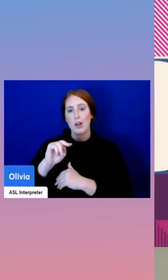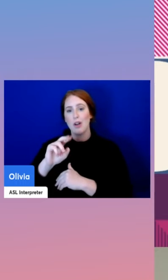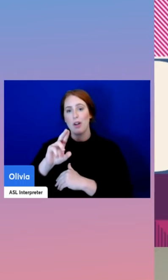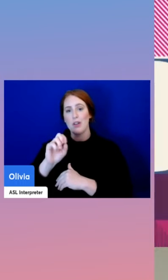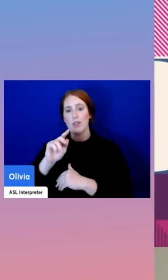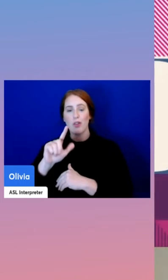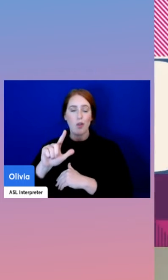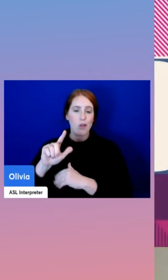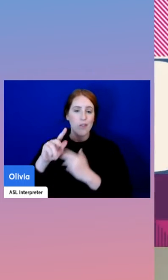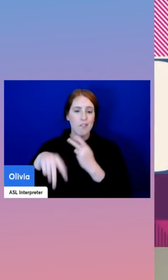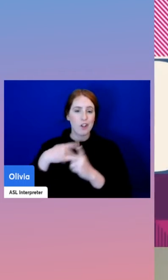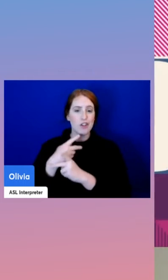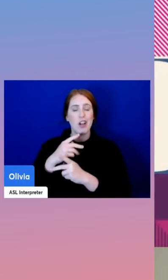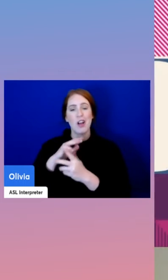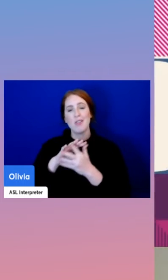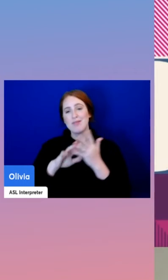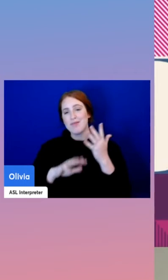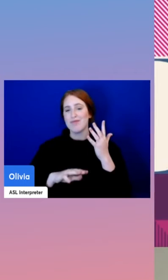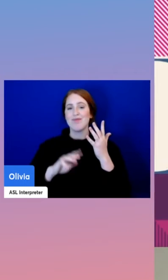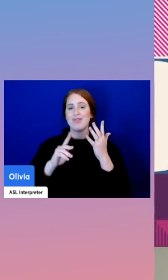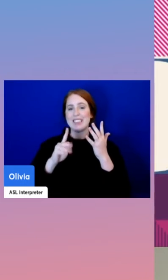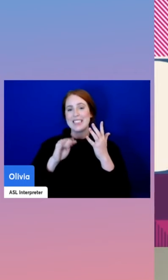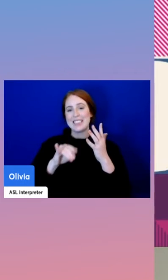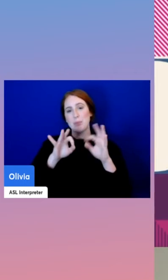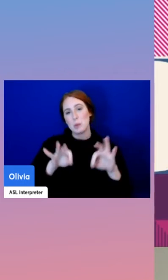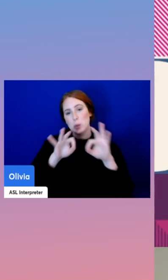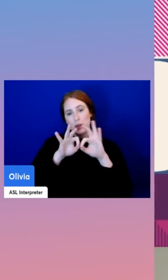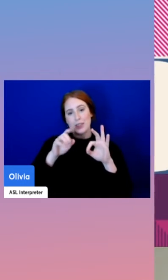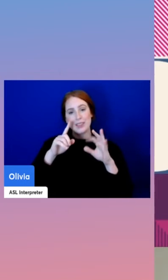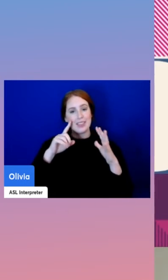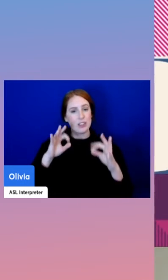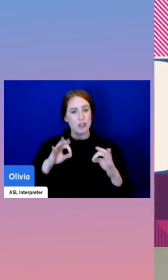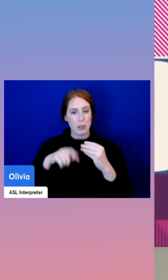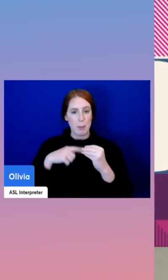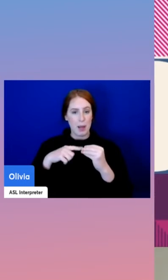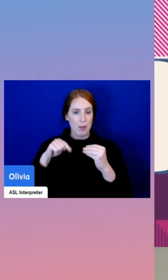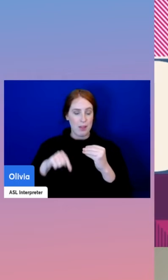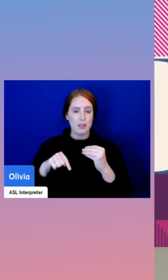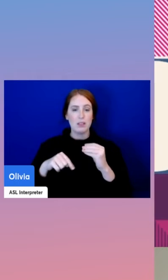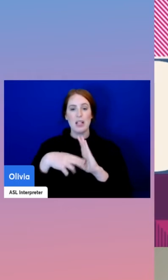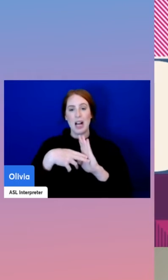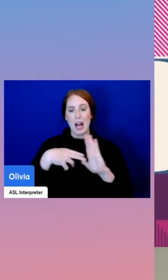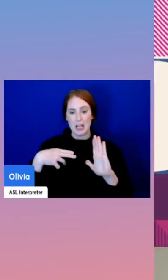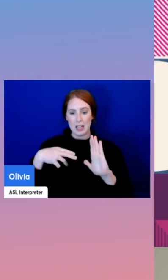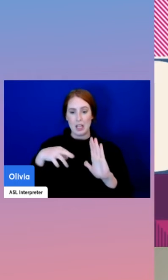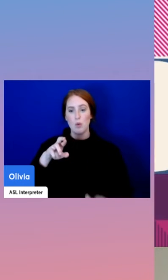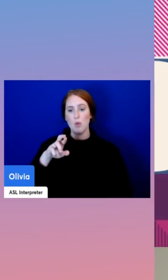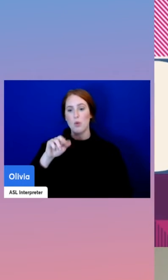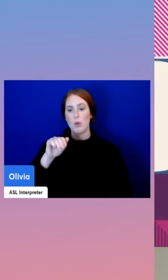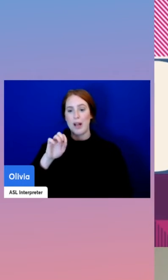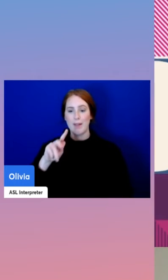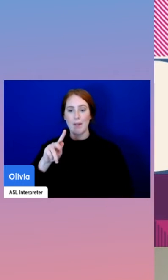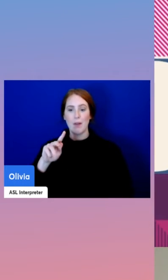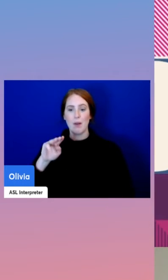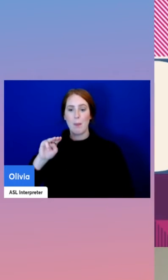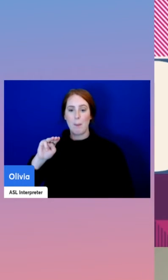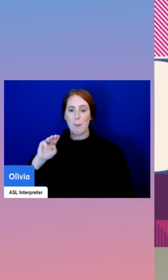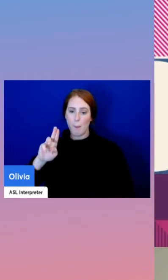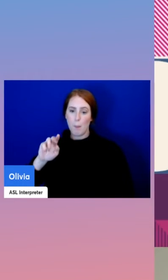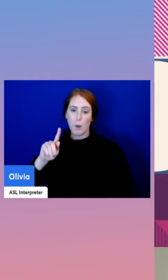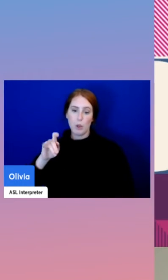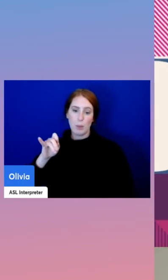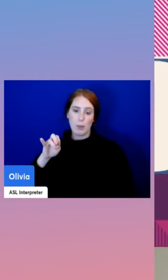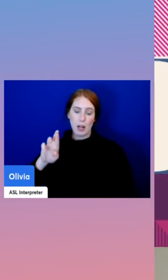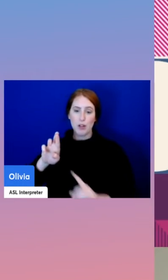make key decisions on this one, particularly again highlighting raft multiplier, will be able to do a lot of good. That being said,